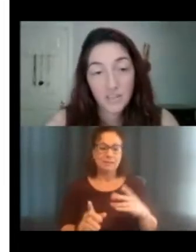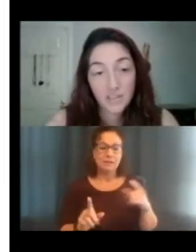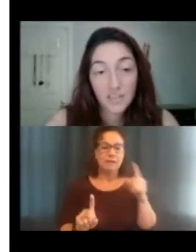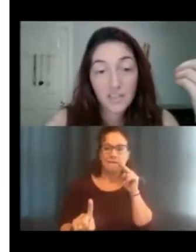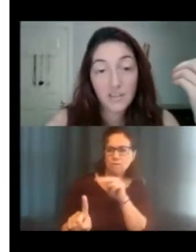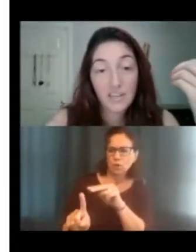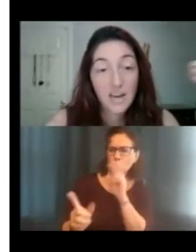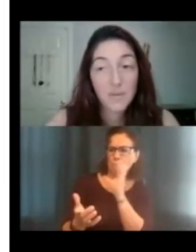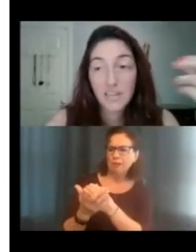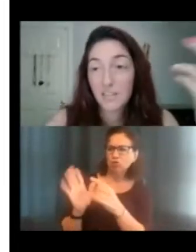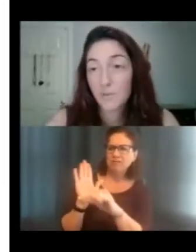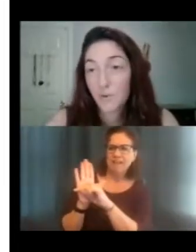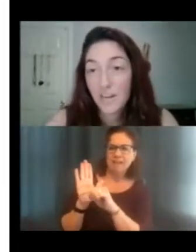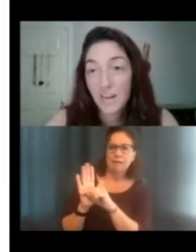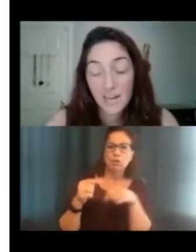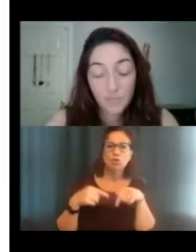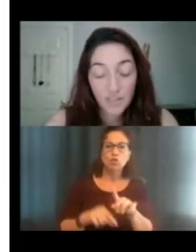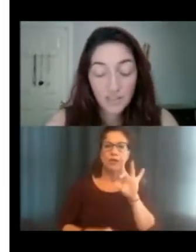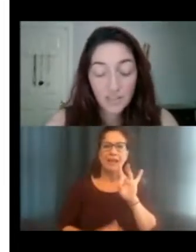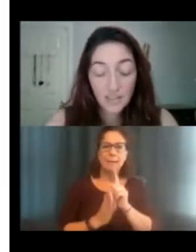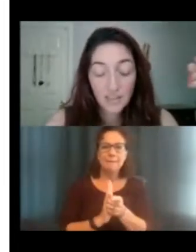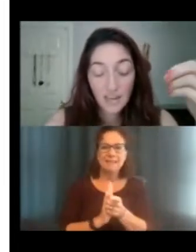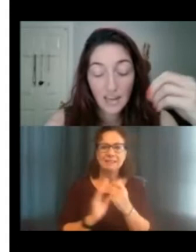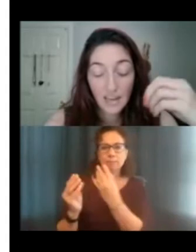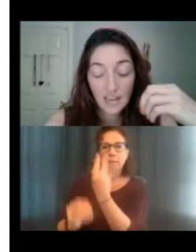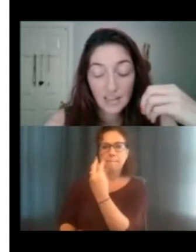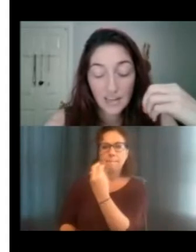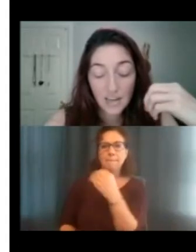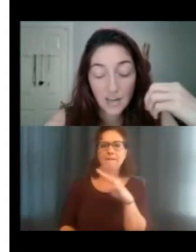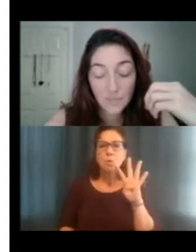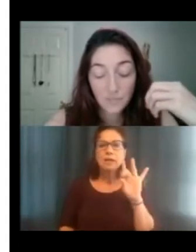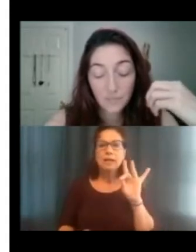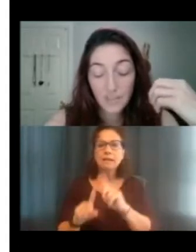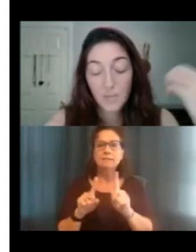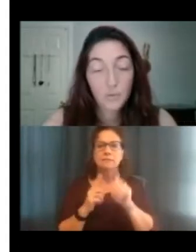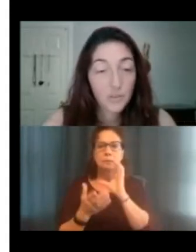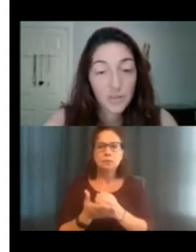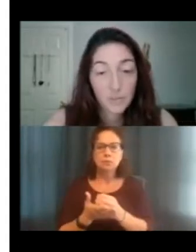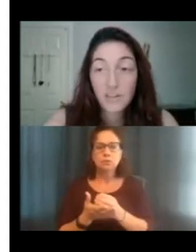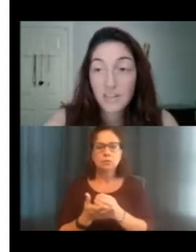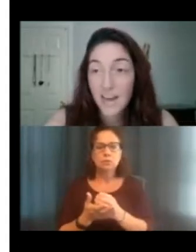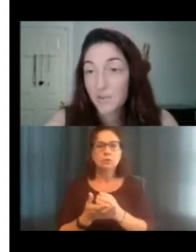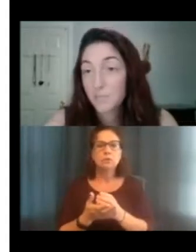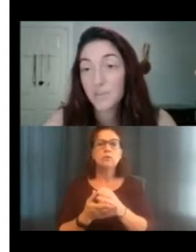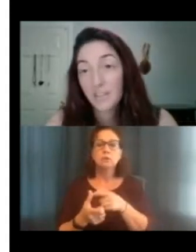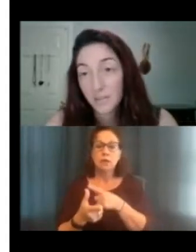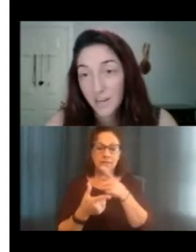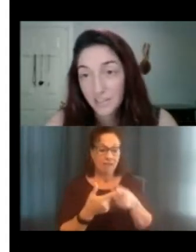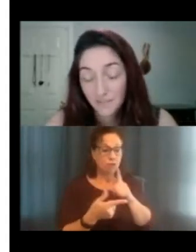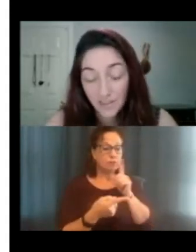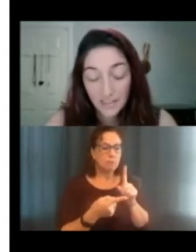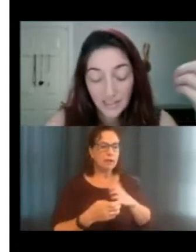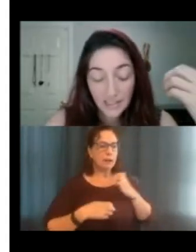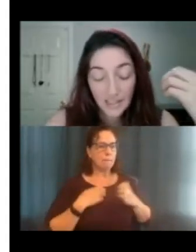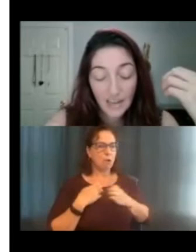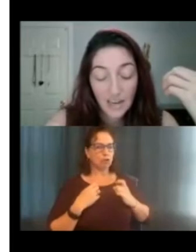negative pictures during 8 minutes. There were 48 negative pictures, and subsequently responding to how emotionally